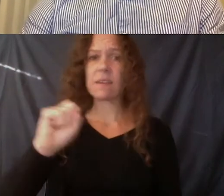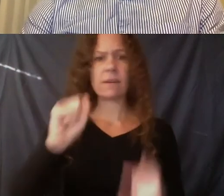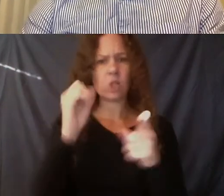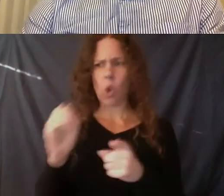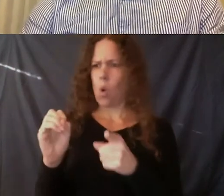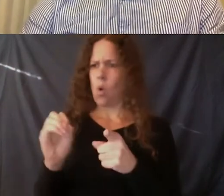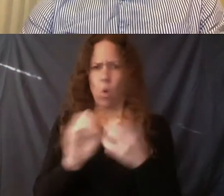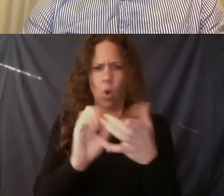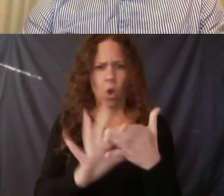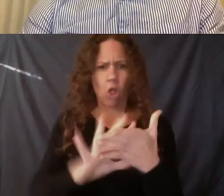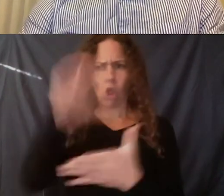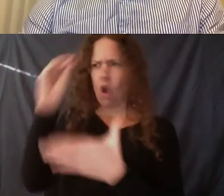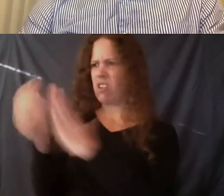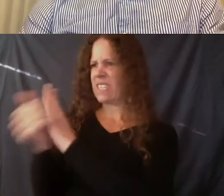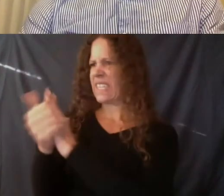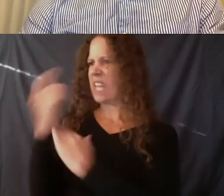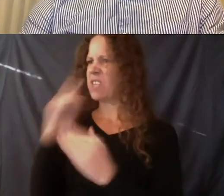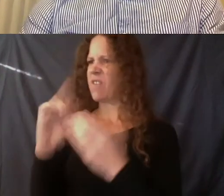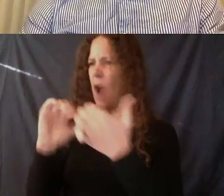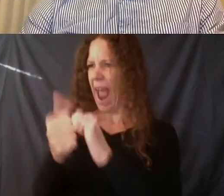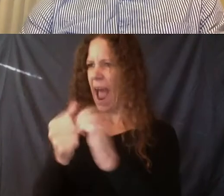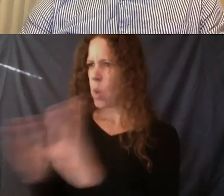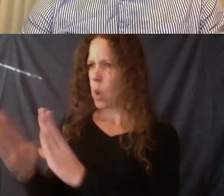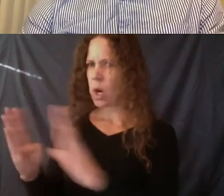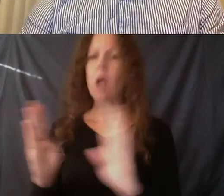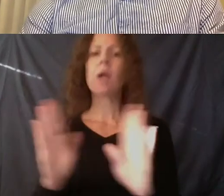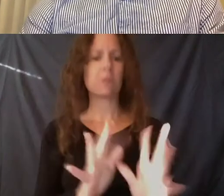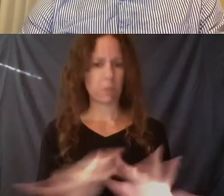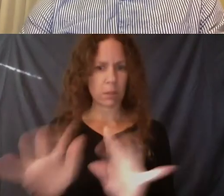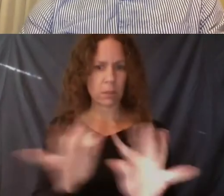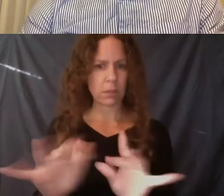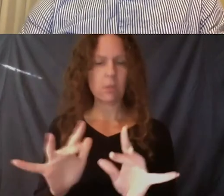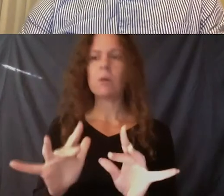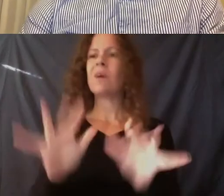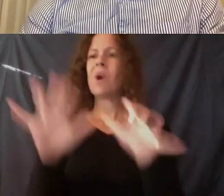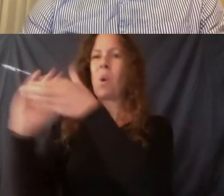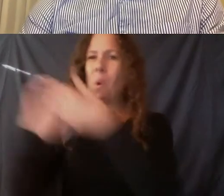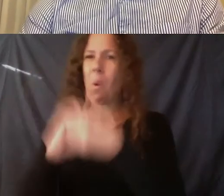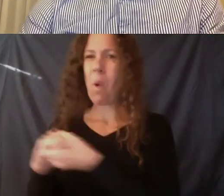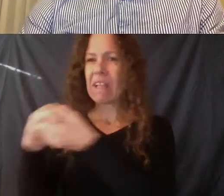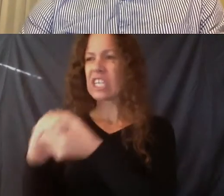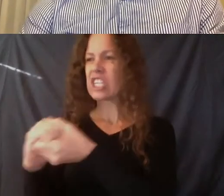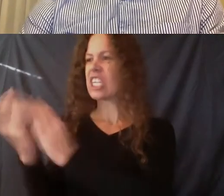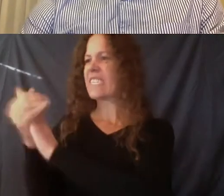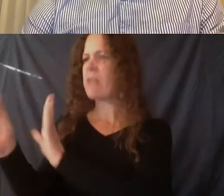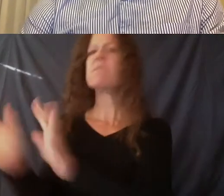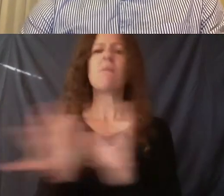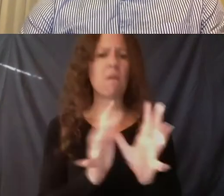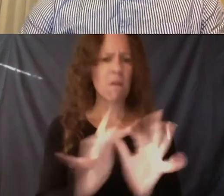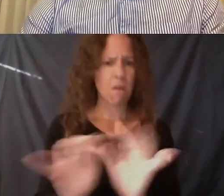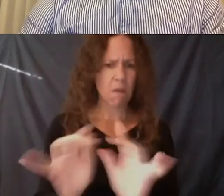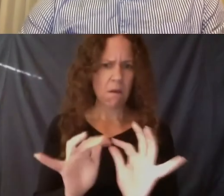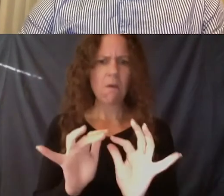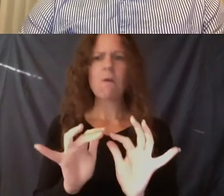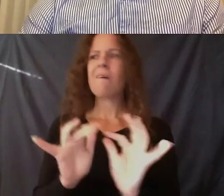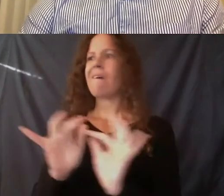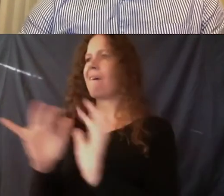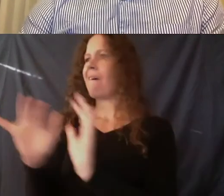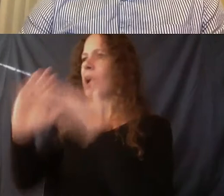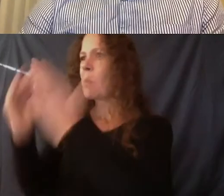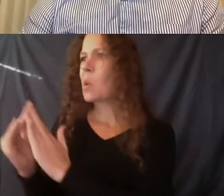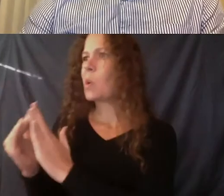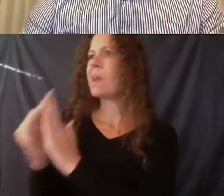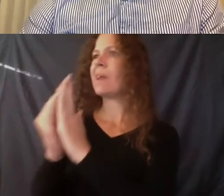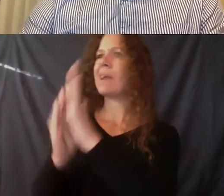organizing skills, coalition building skills, community organizing, meet people where they are, and take it